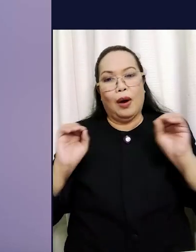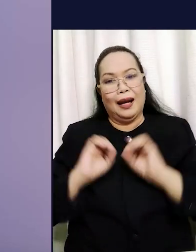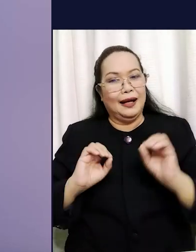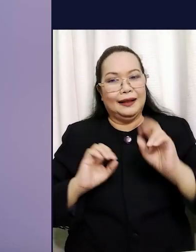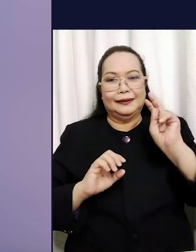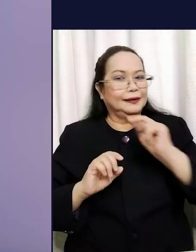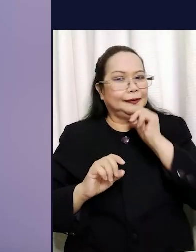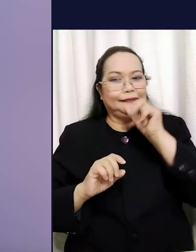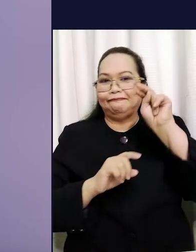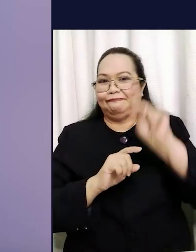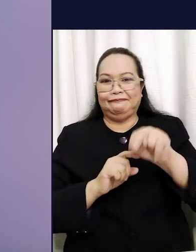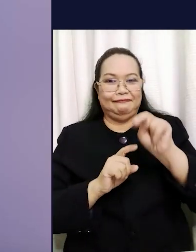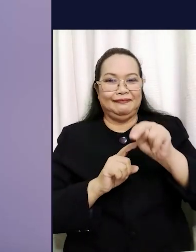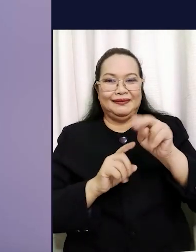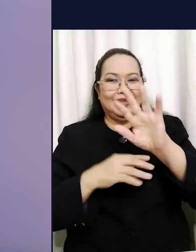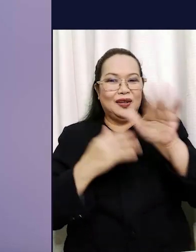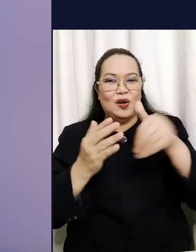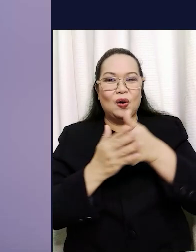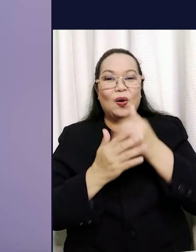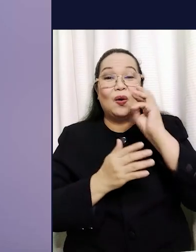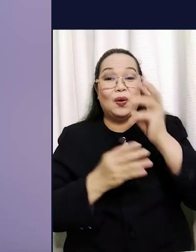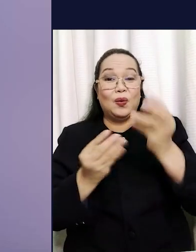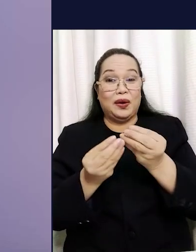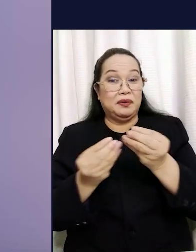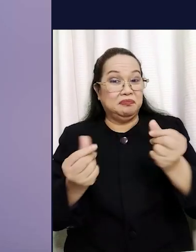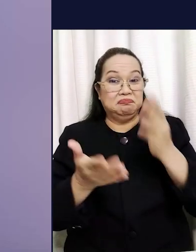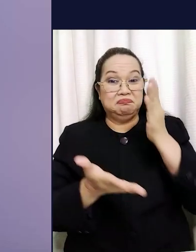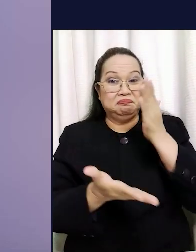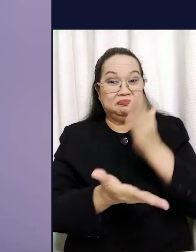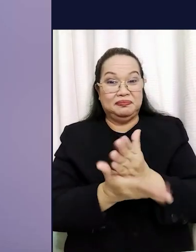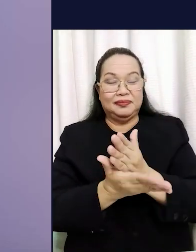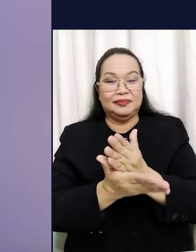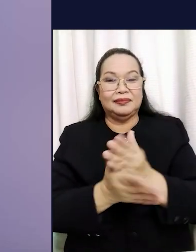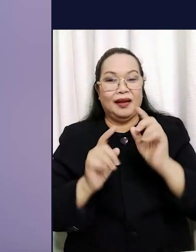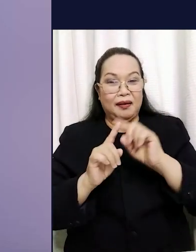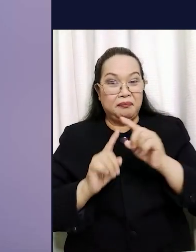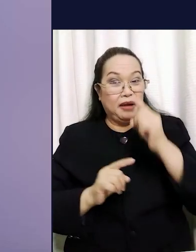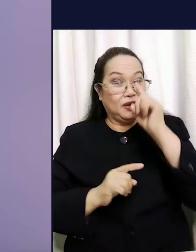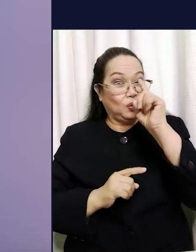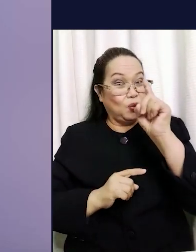mga special gifts of God, wala na, hindi na kailangan.